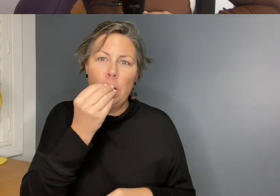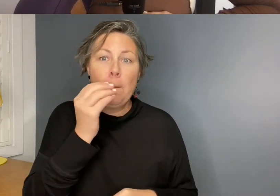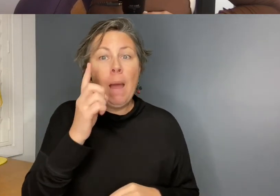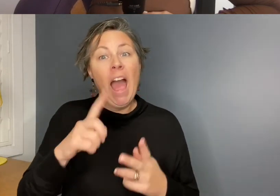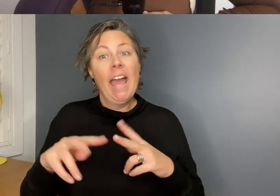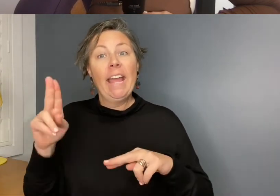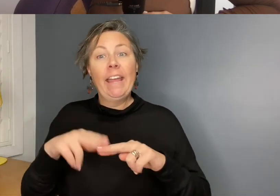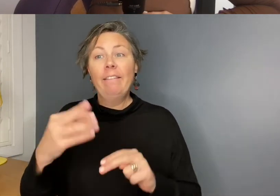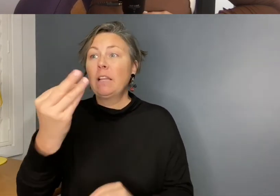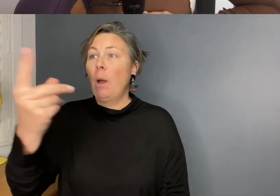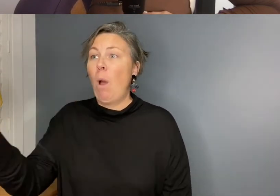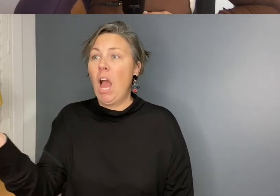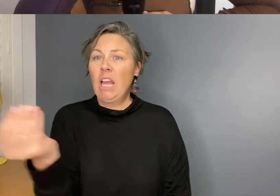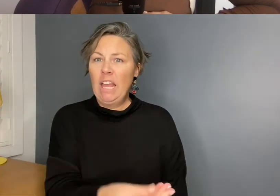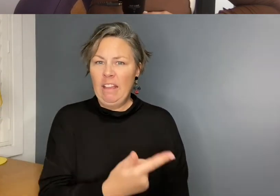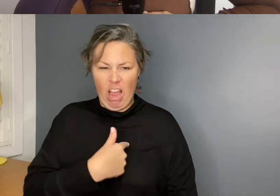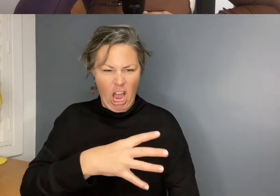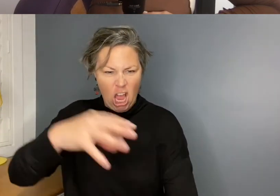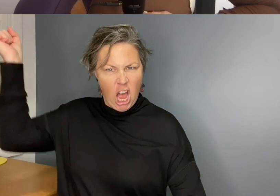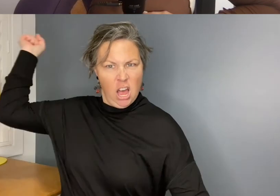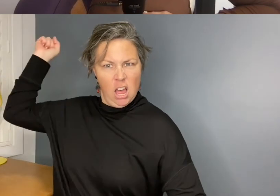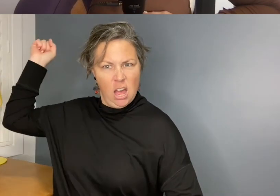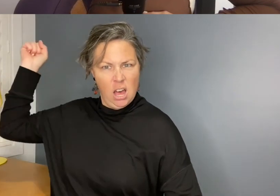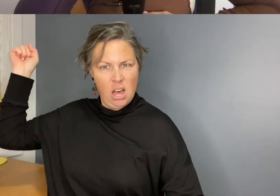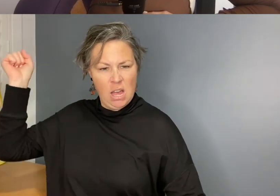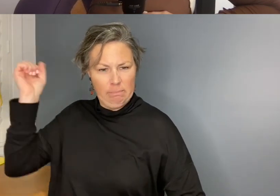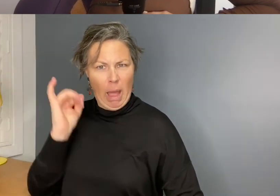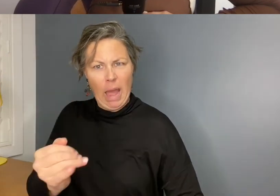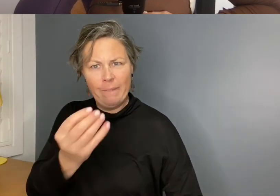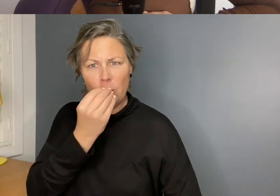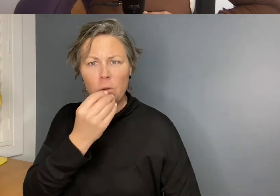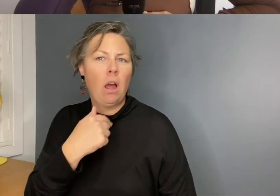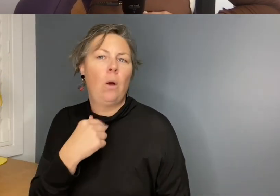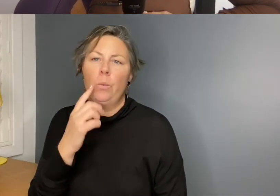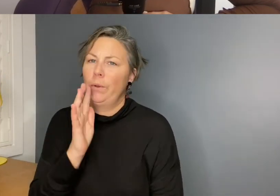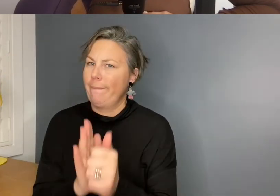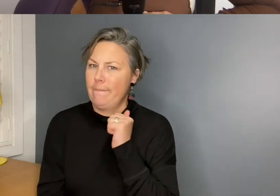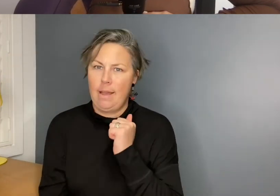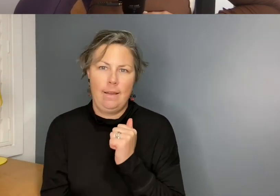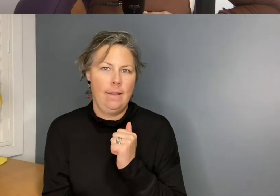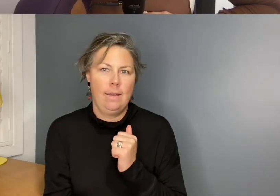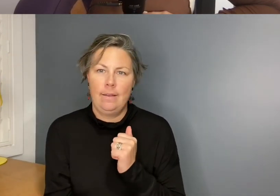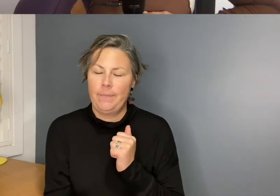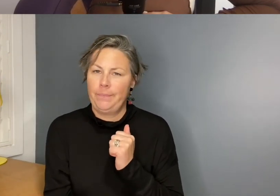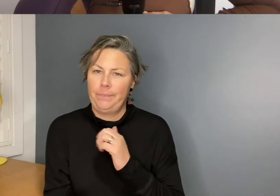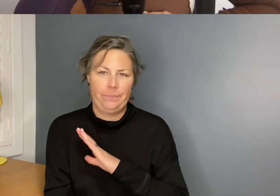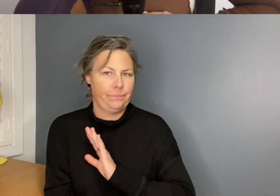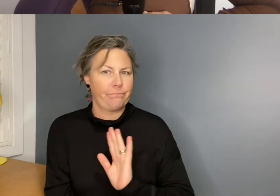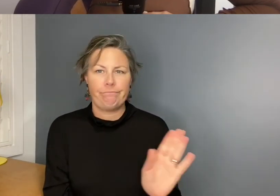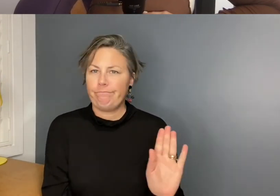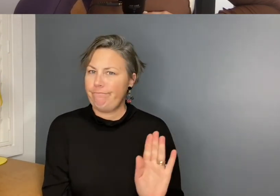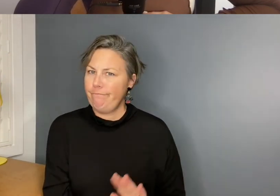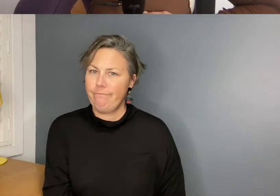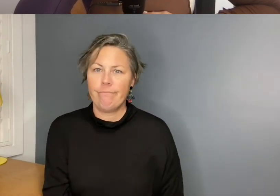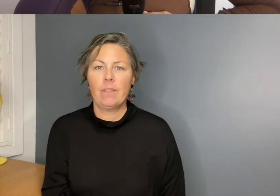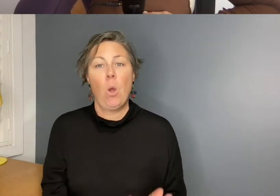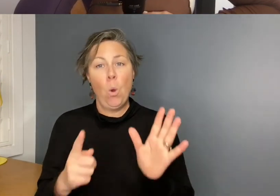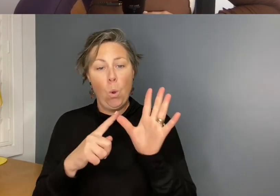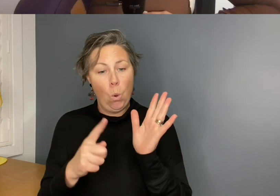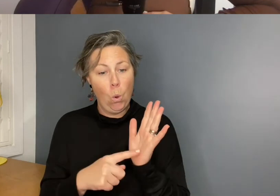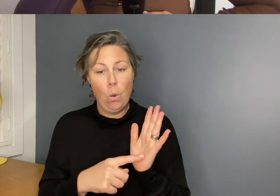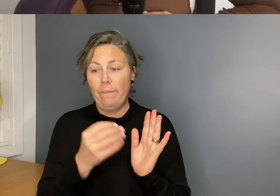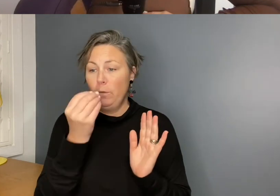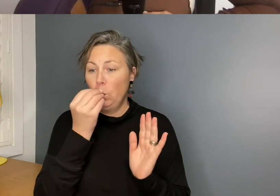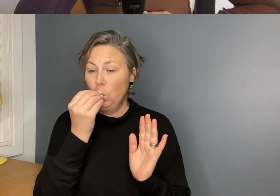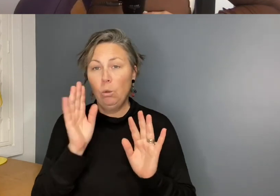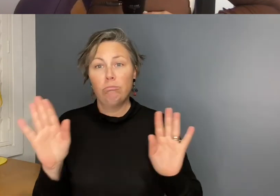song and dance about some foods being good and some foods being bad, and some foods being banned, and anything like that. Food is just what we